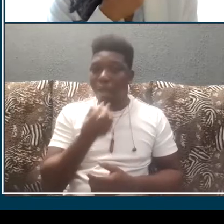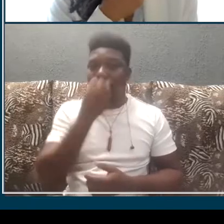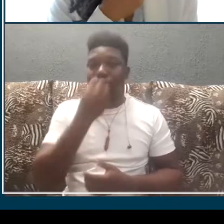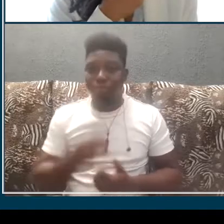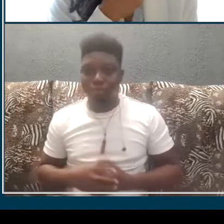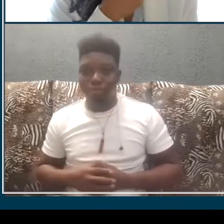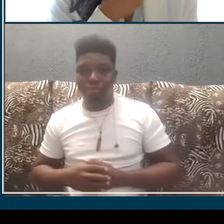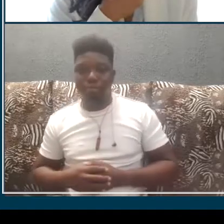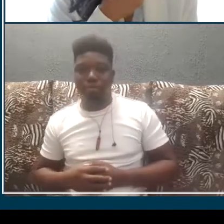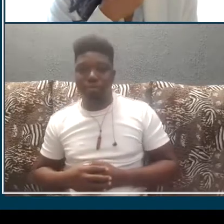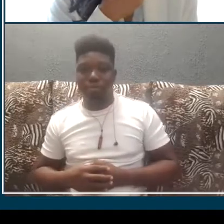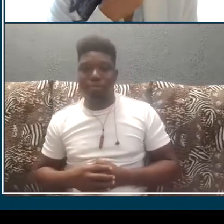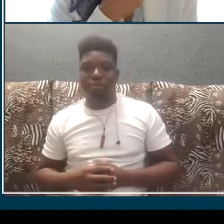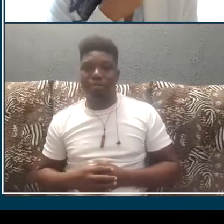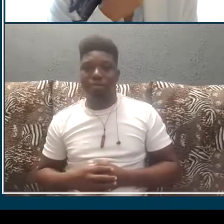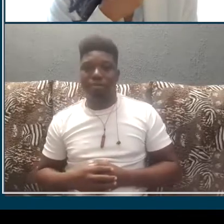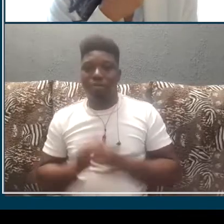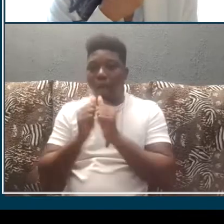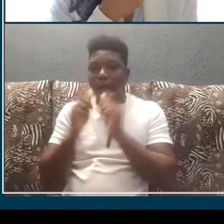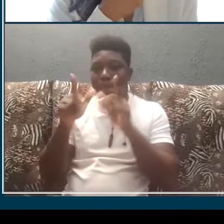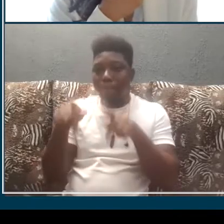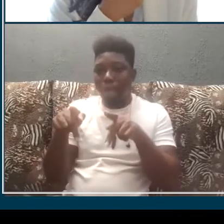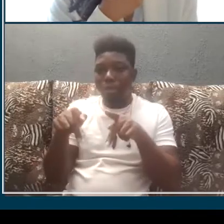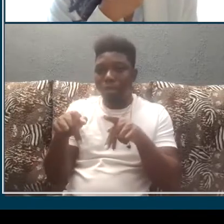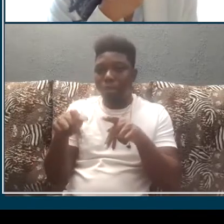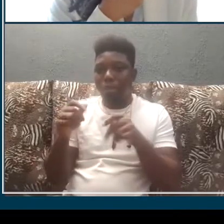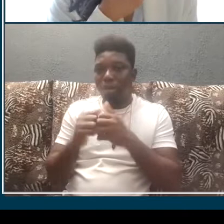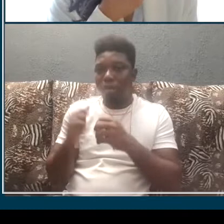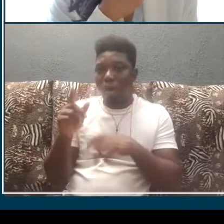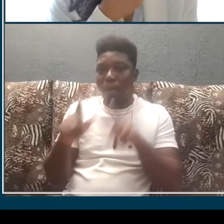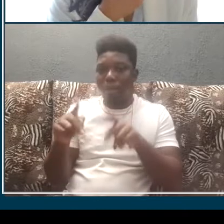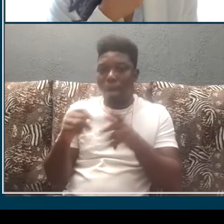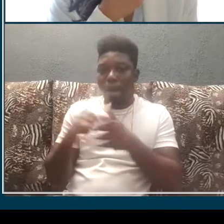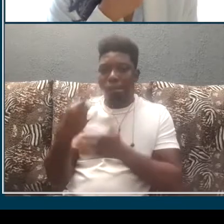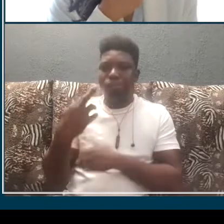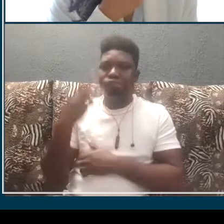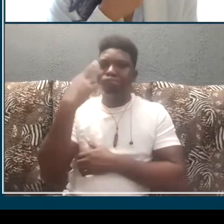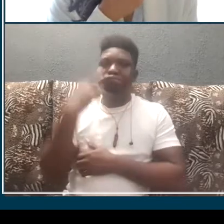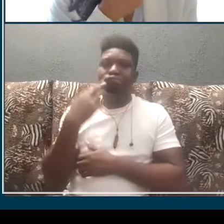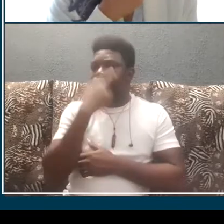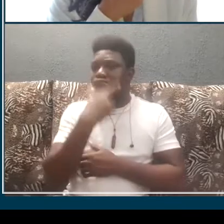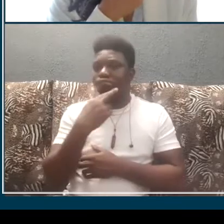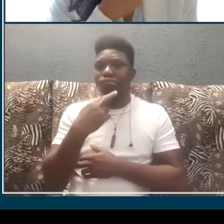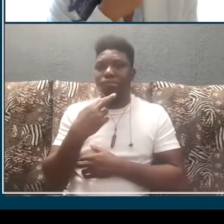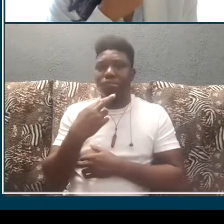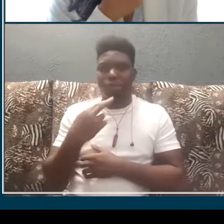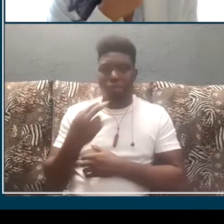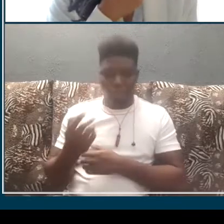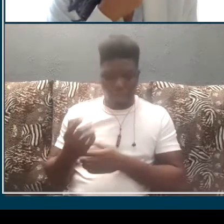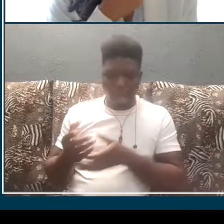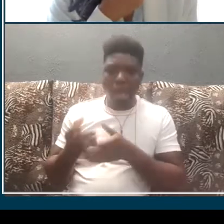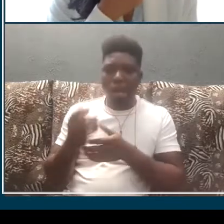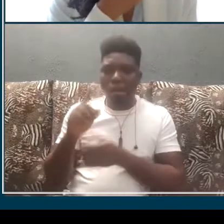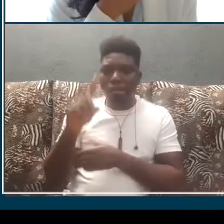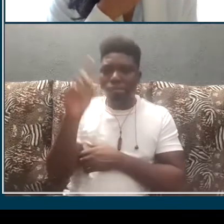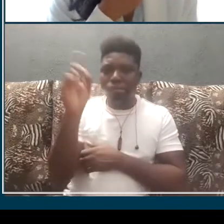the people in the restaurant who are serving us wanted to ask people who are with